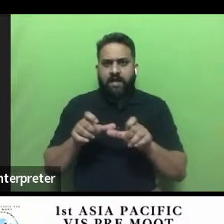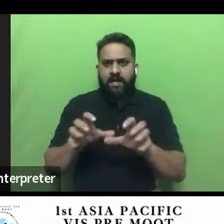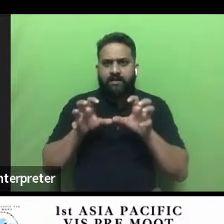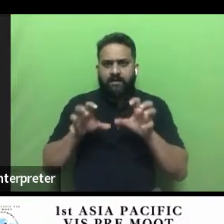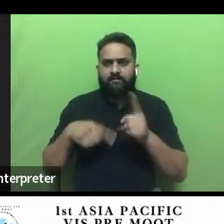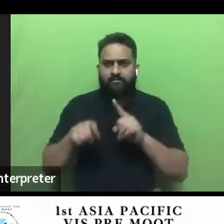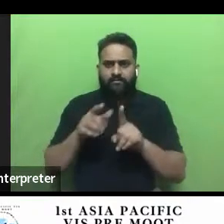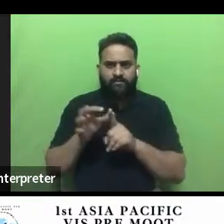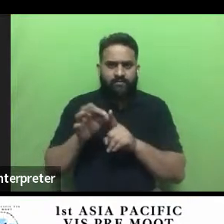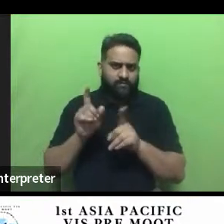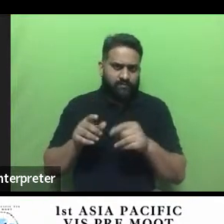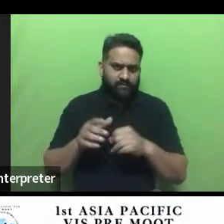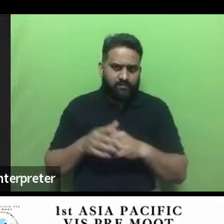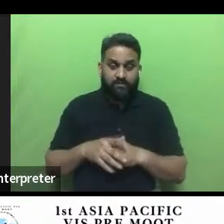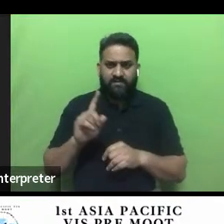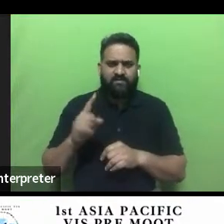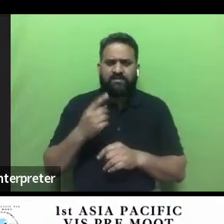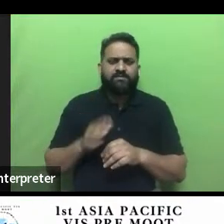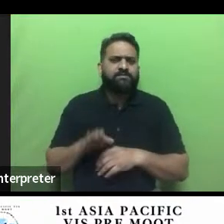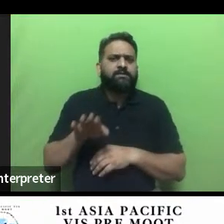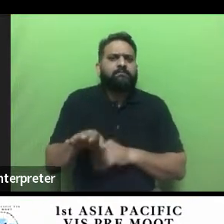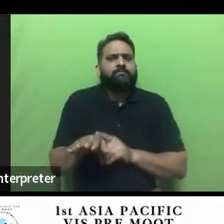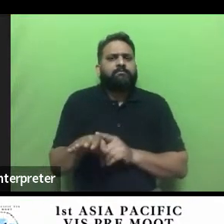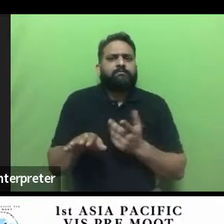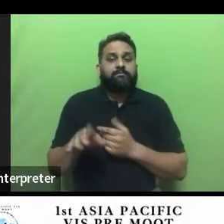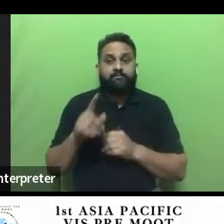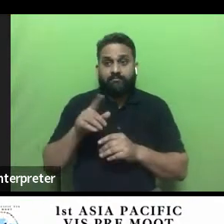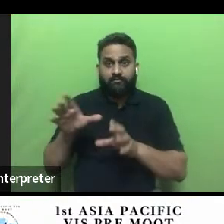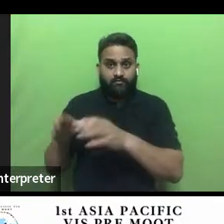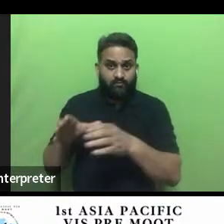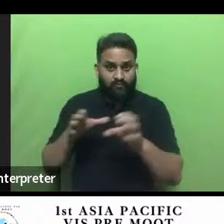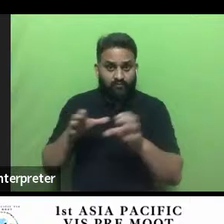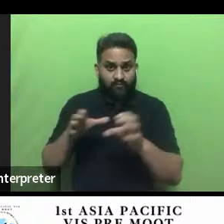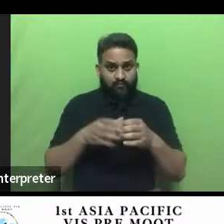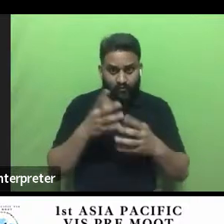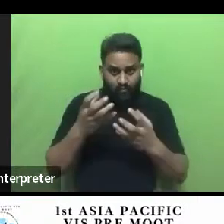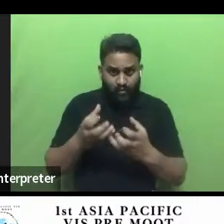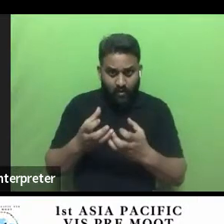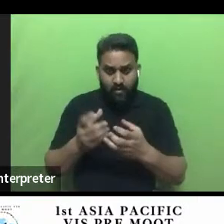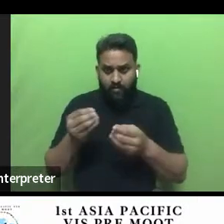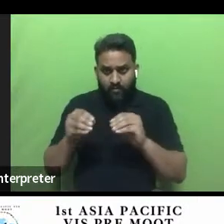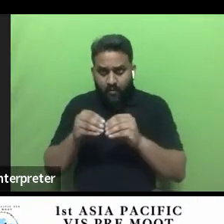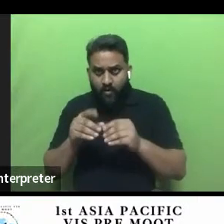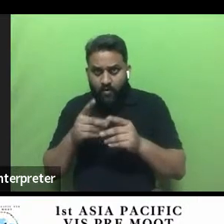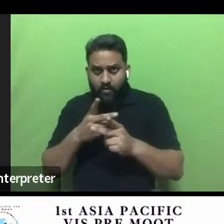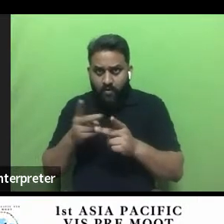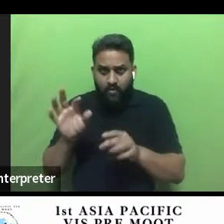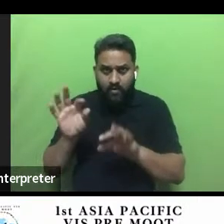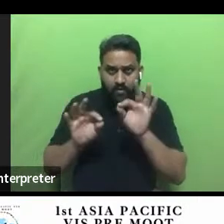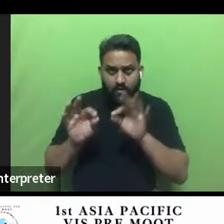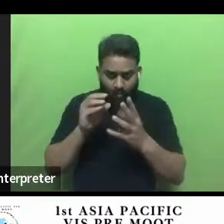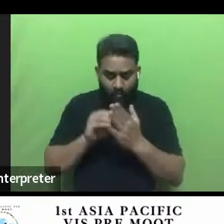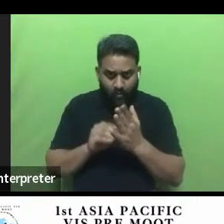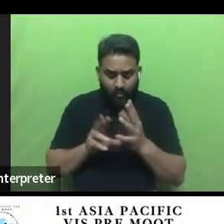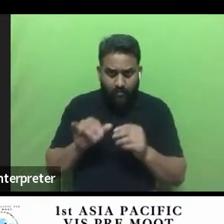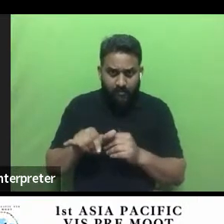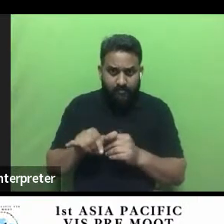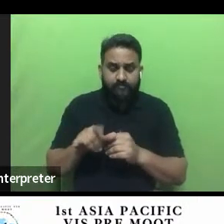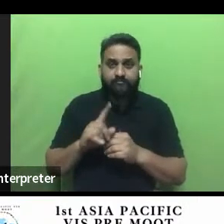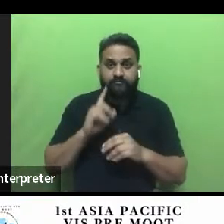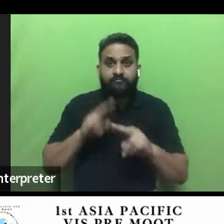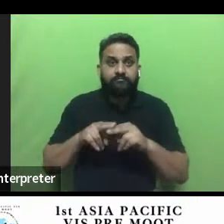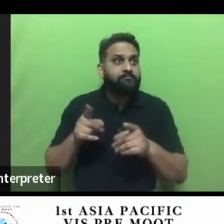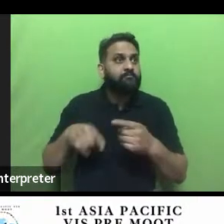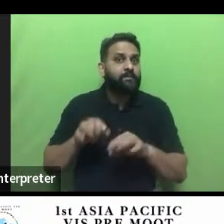step is to determine whether the parties made an express choice of law to govern the agreement. If this does not